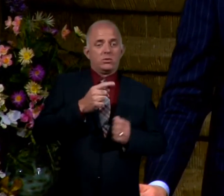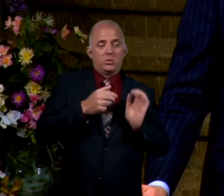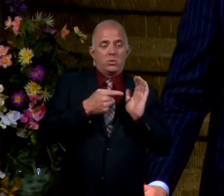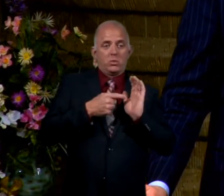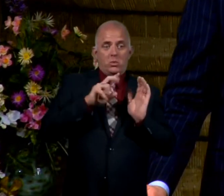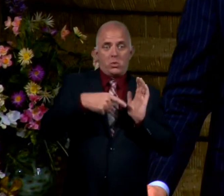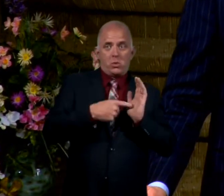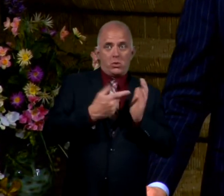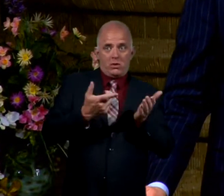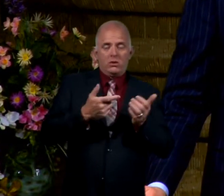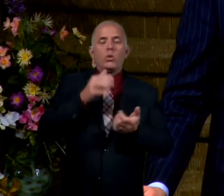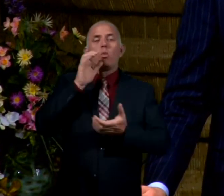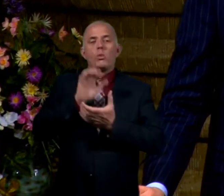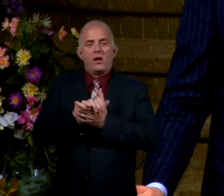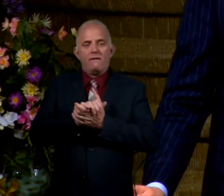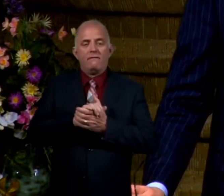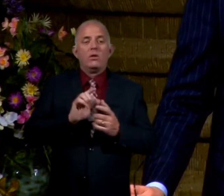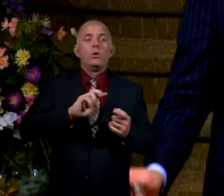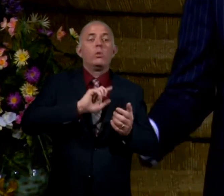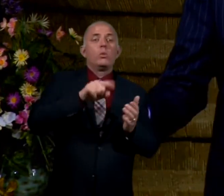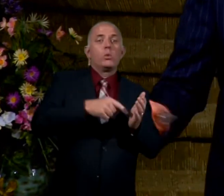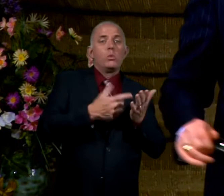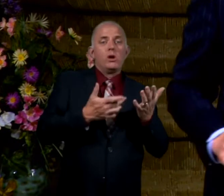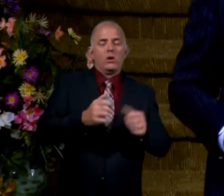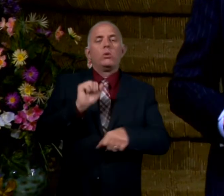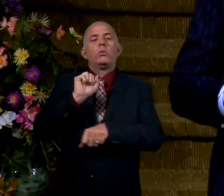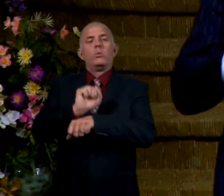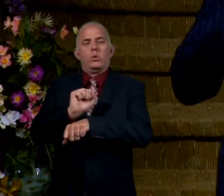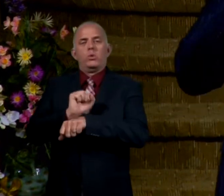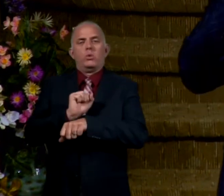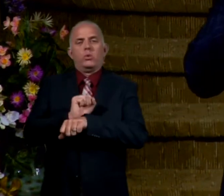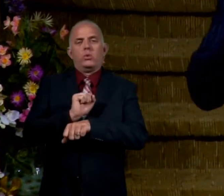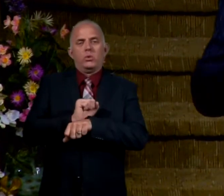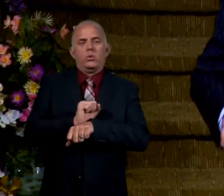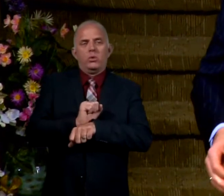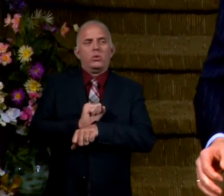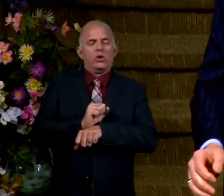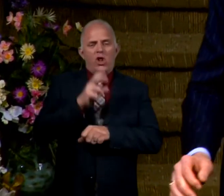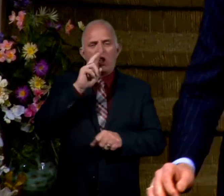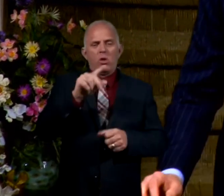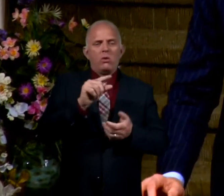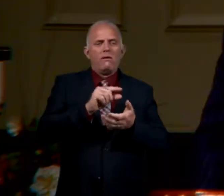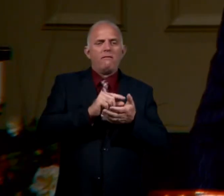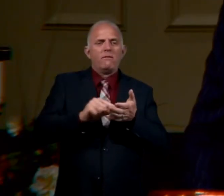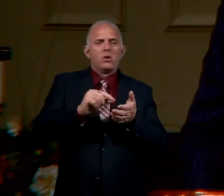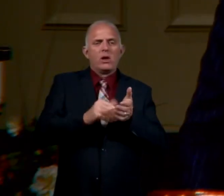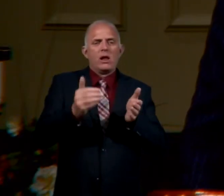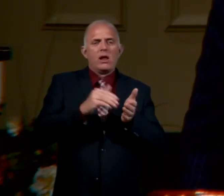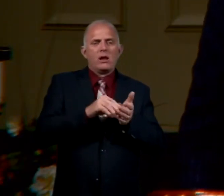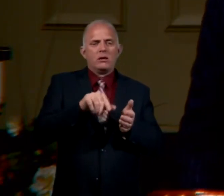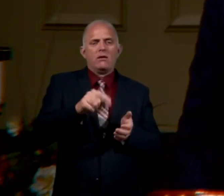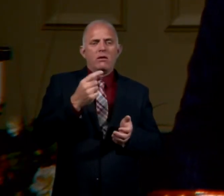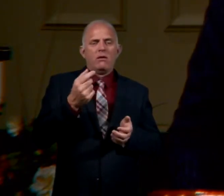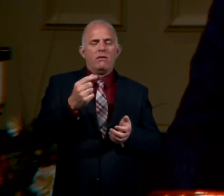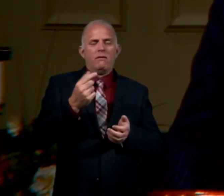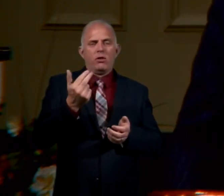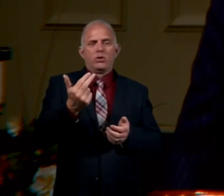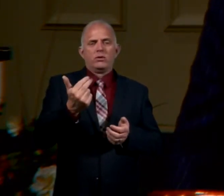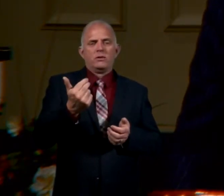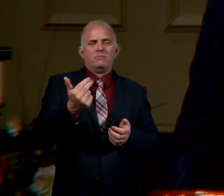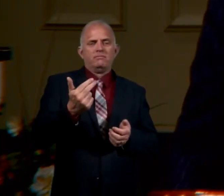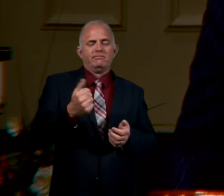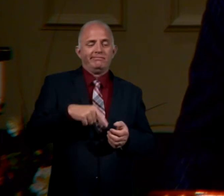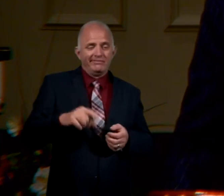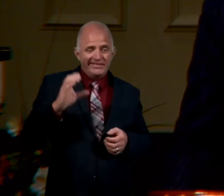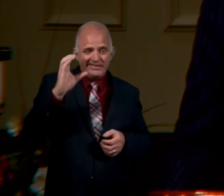a worker, her work. Let's just read the verses and we'll look at them real quickly if we can, please. Verse number 13. She seeketh